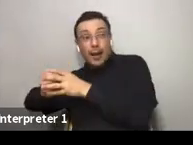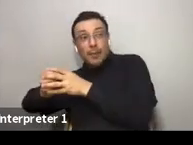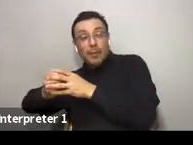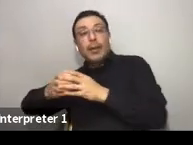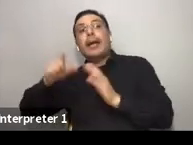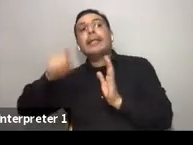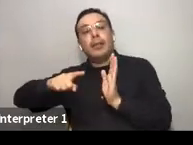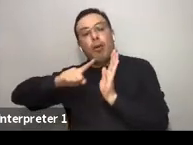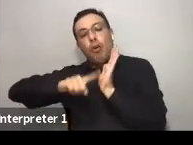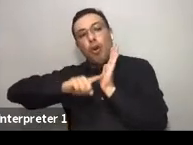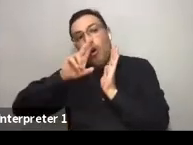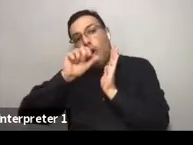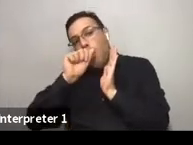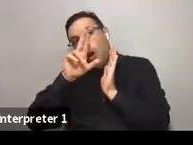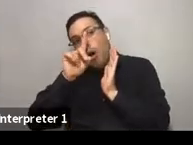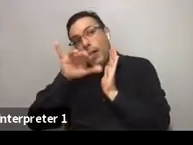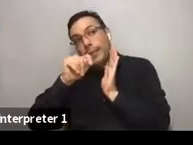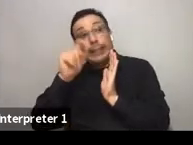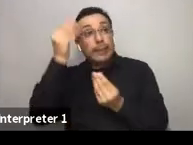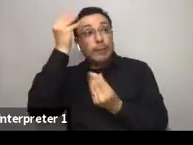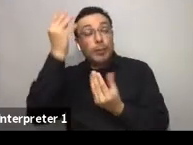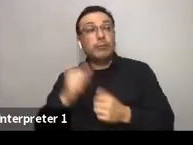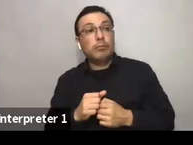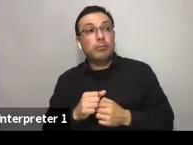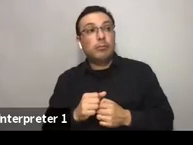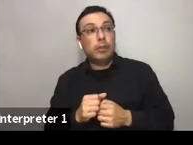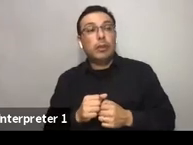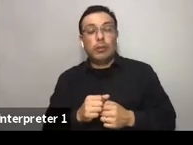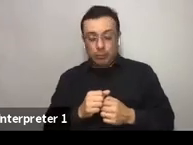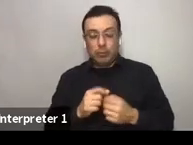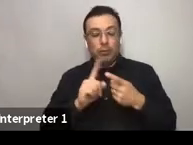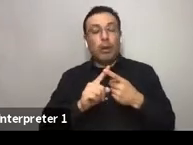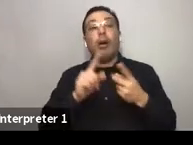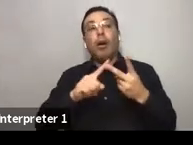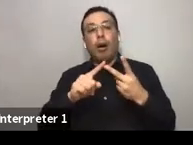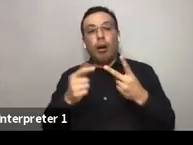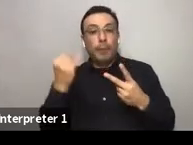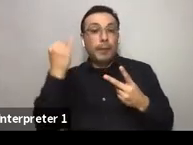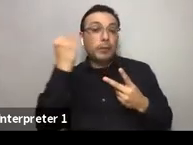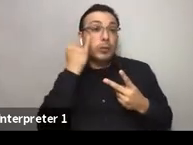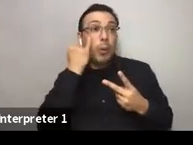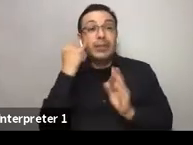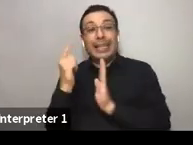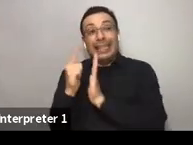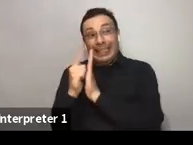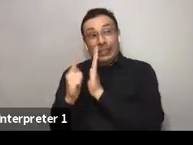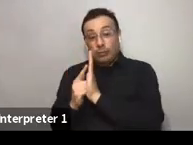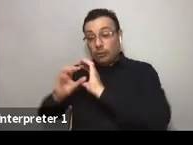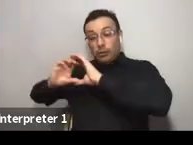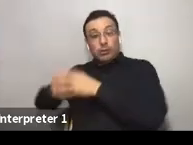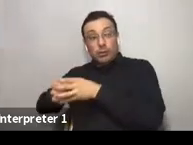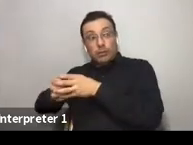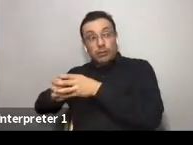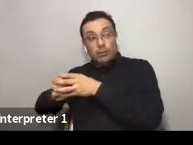and another advocate is asking kind of the same question. They're asking, what if a legal department within the organization